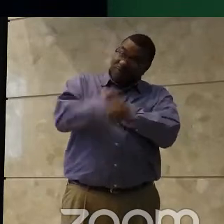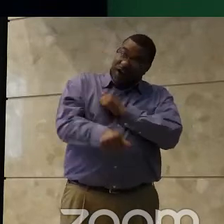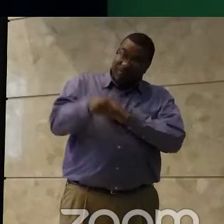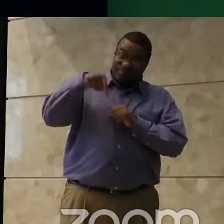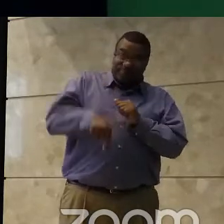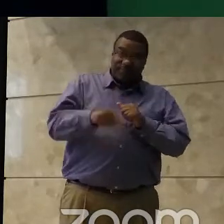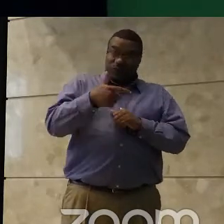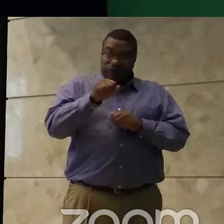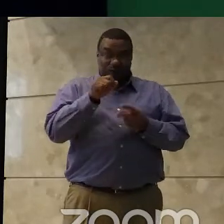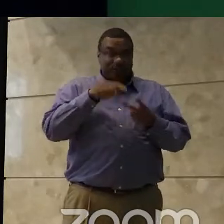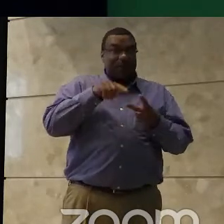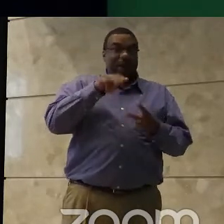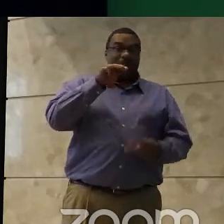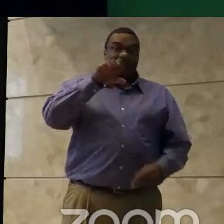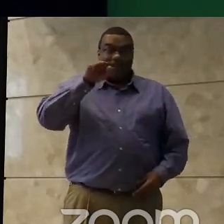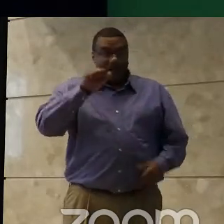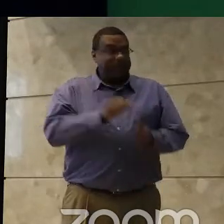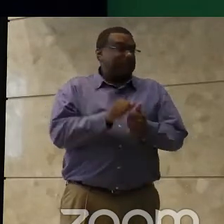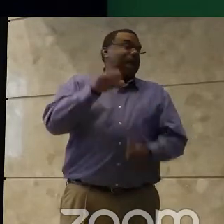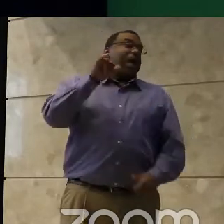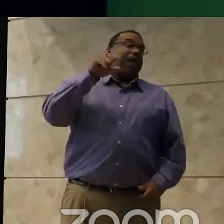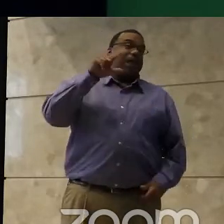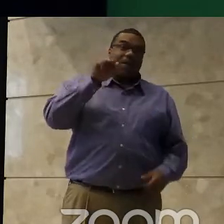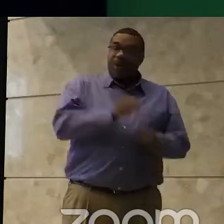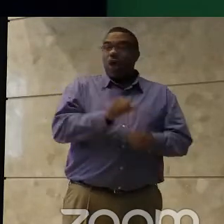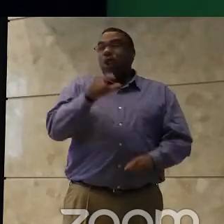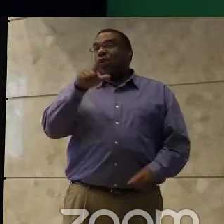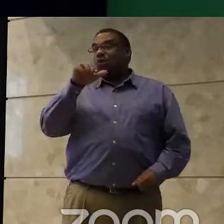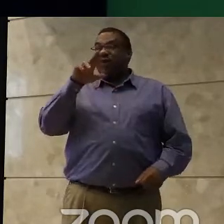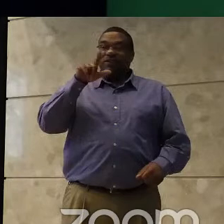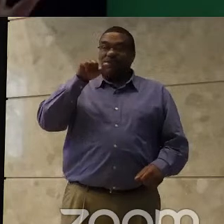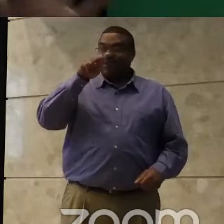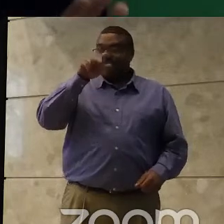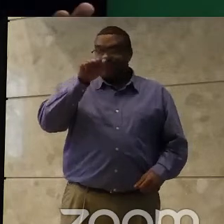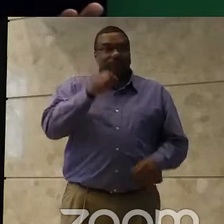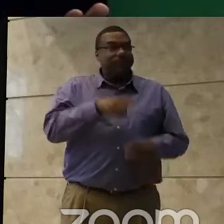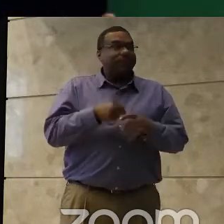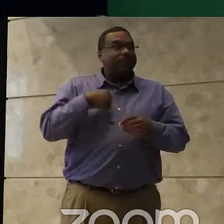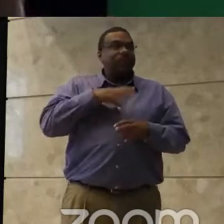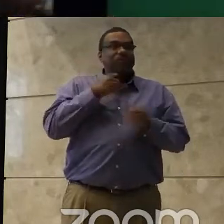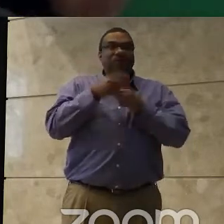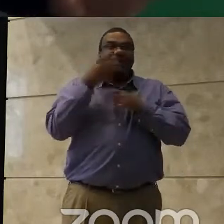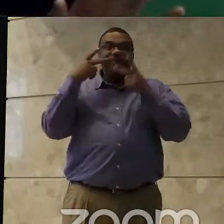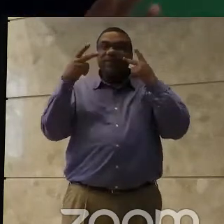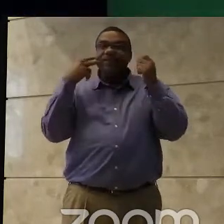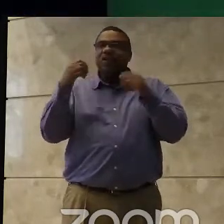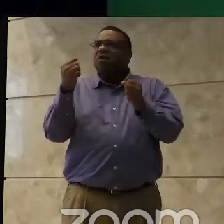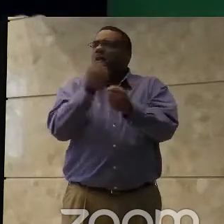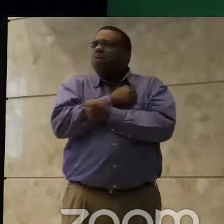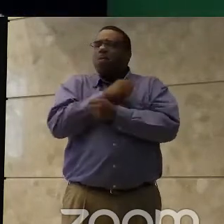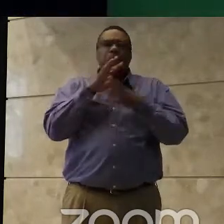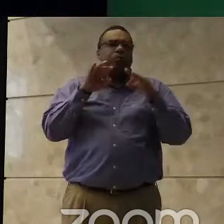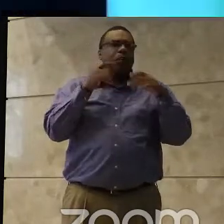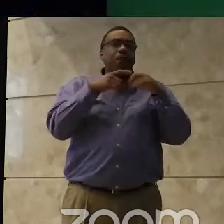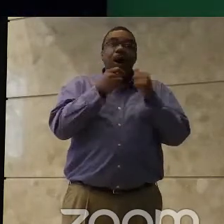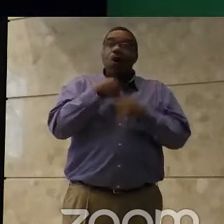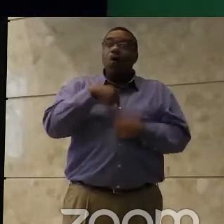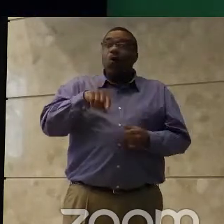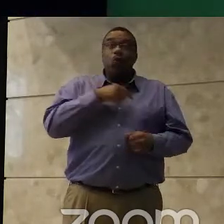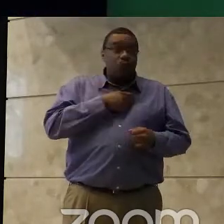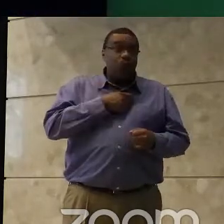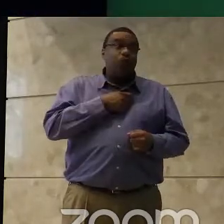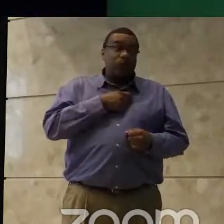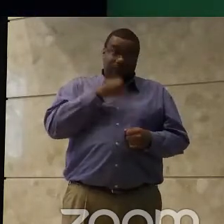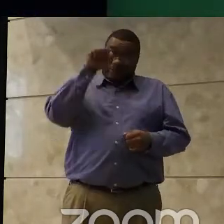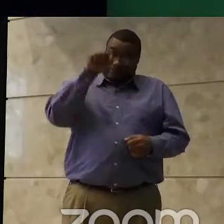Georgia, Mississippi, Alabama, Louisiana, Marie, right? And we Southerners love stories. Everybody loves stories, but we Southerners can weave